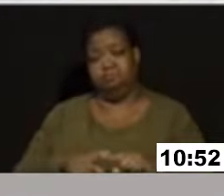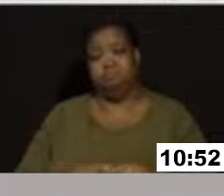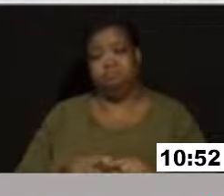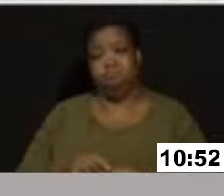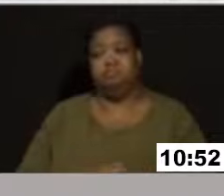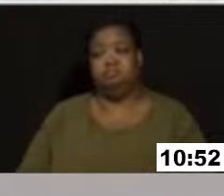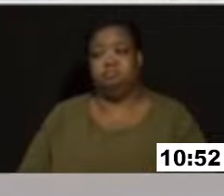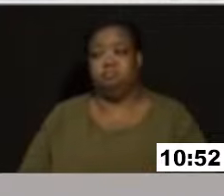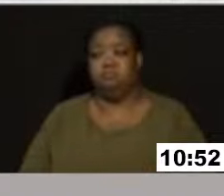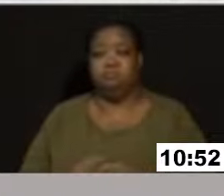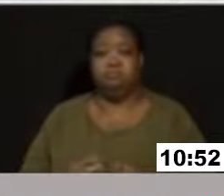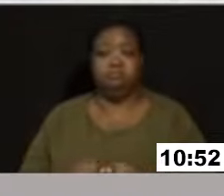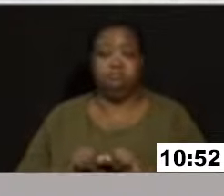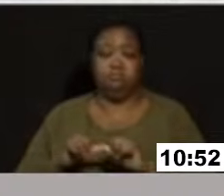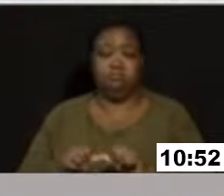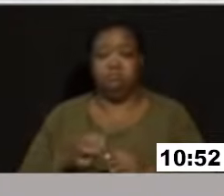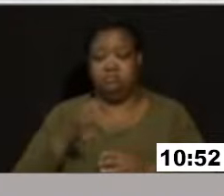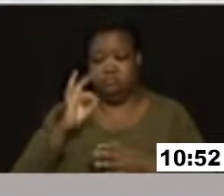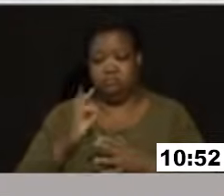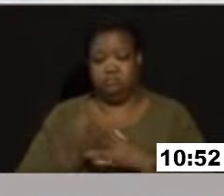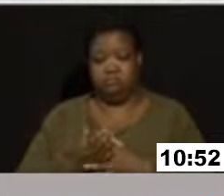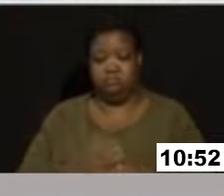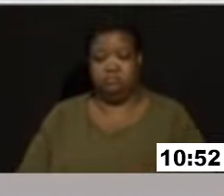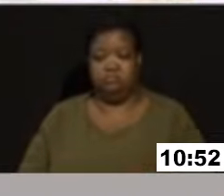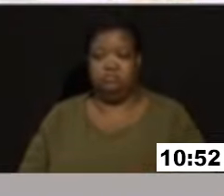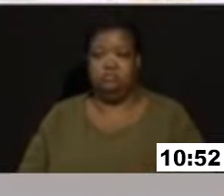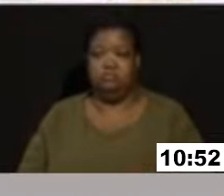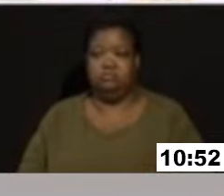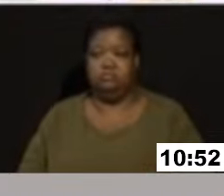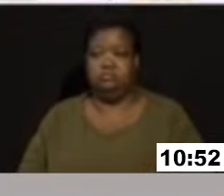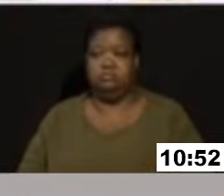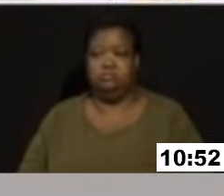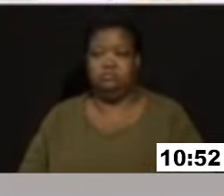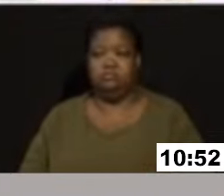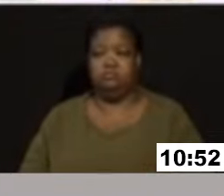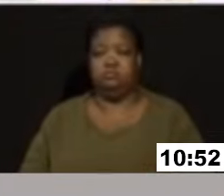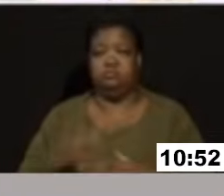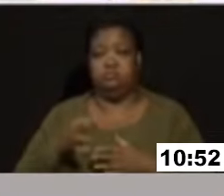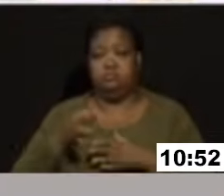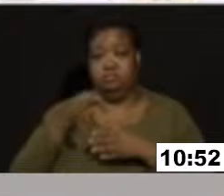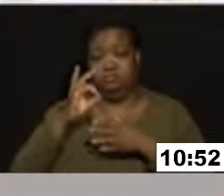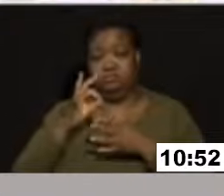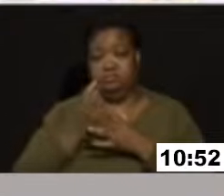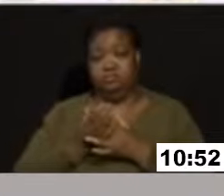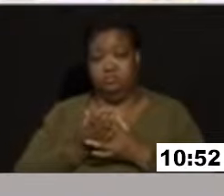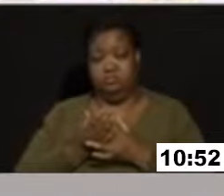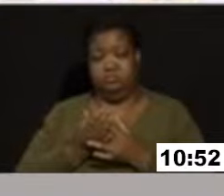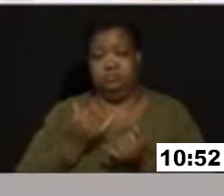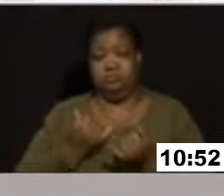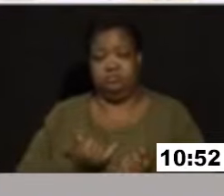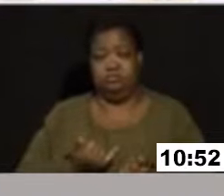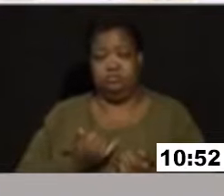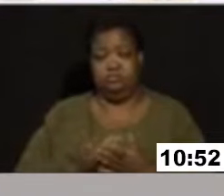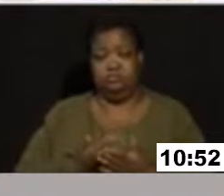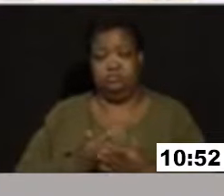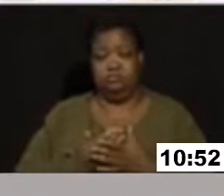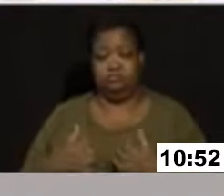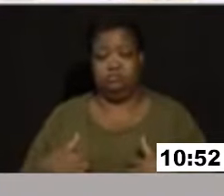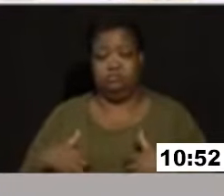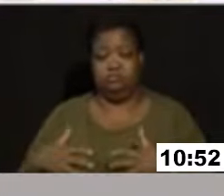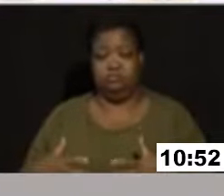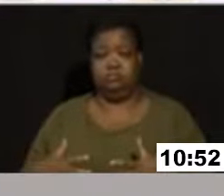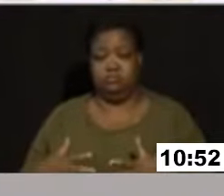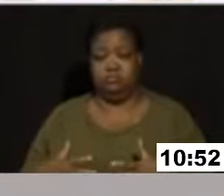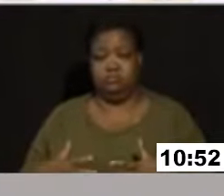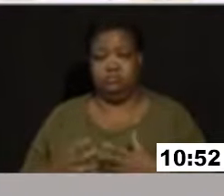can proceed now, or we can take the tea adjournment. I think it will be convenient to take a tea adjournment and reconvene